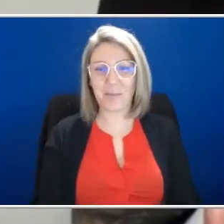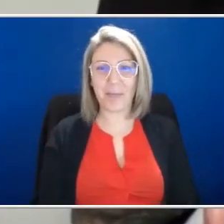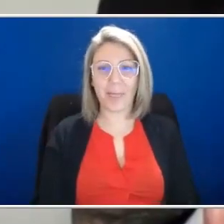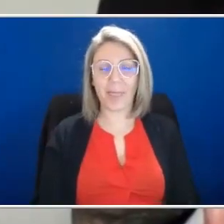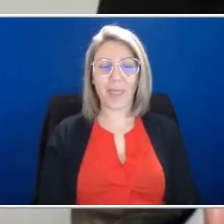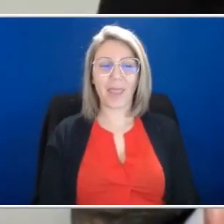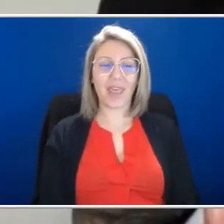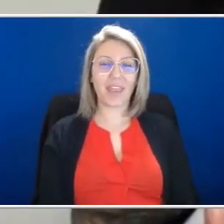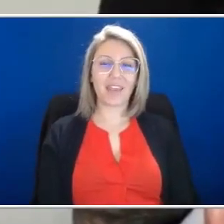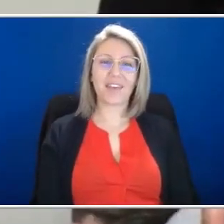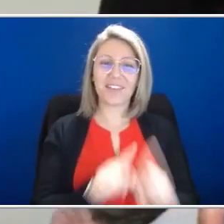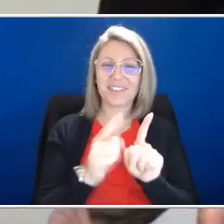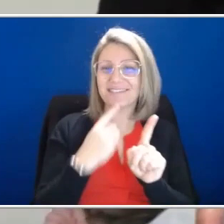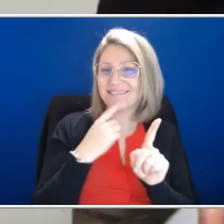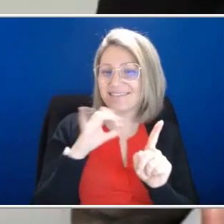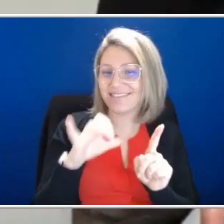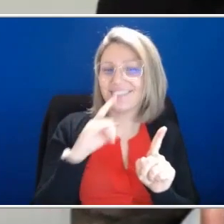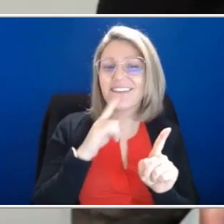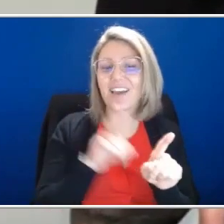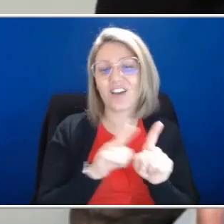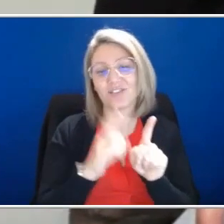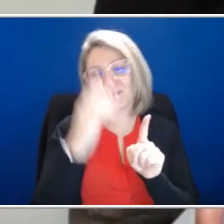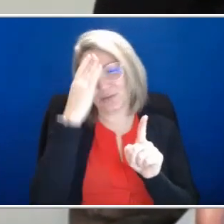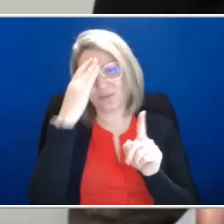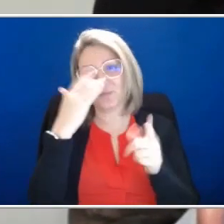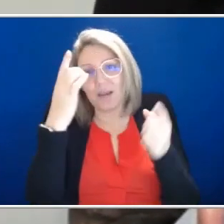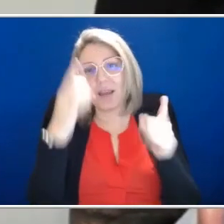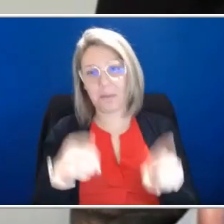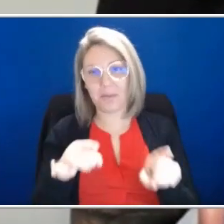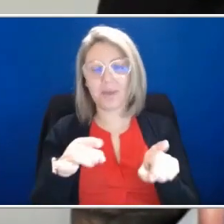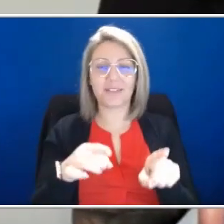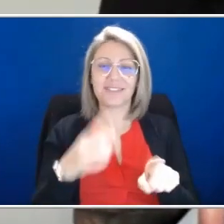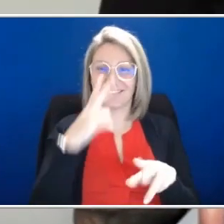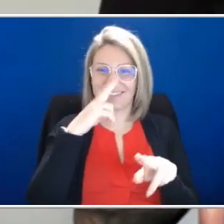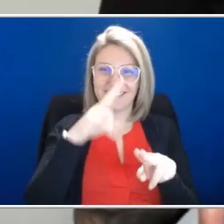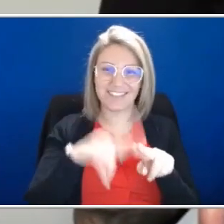said that, they also know what happened. You know, it's just fun to mess with.